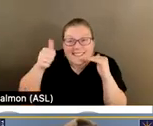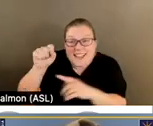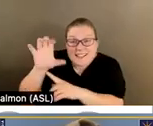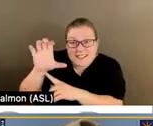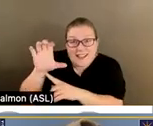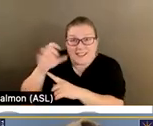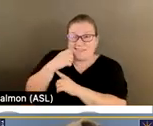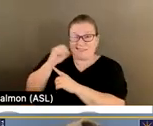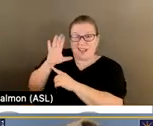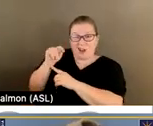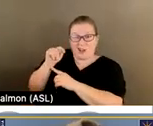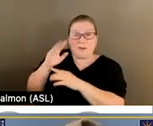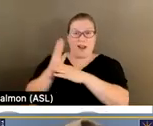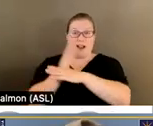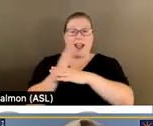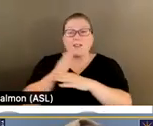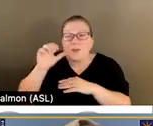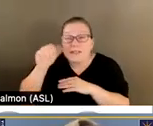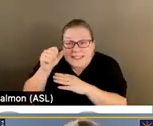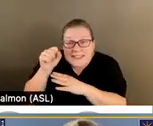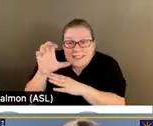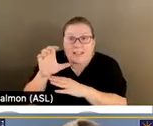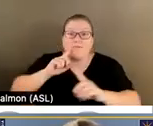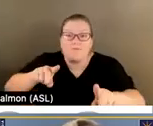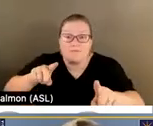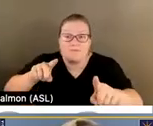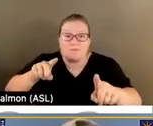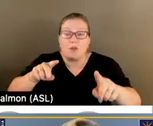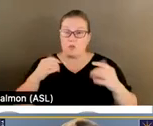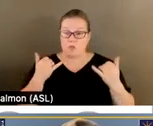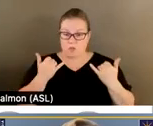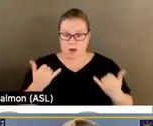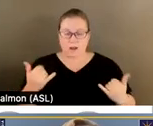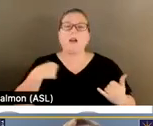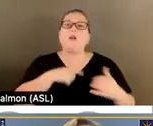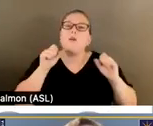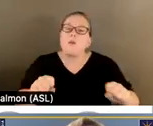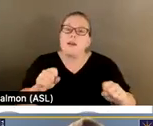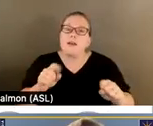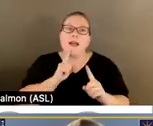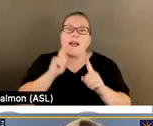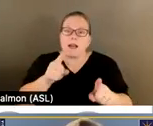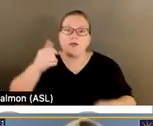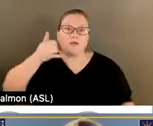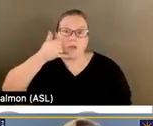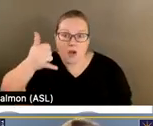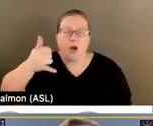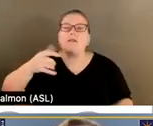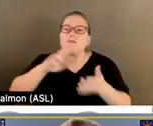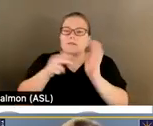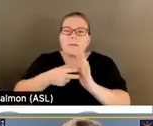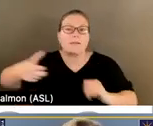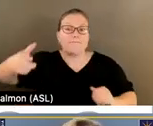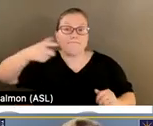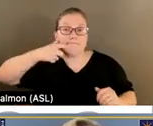We are at this moment now able to answer our calls. That means that we're staffed at the correct to meet the